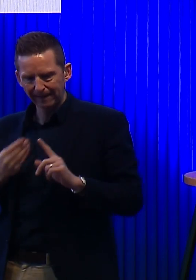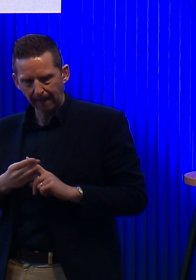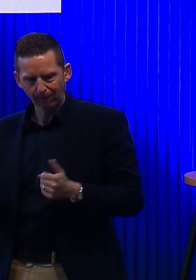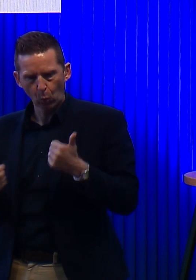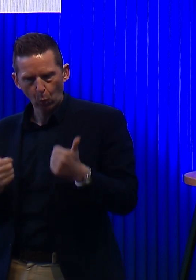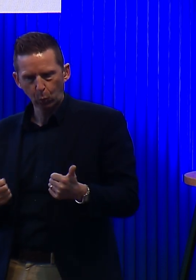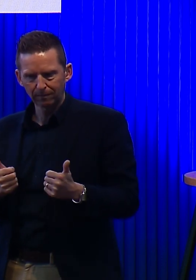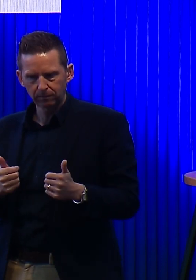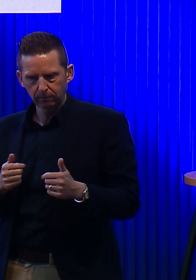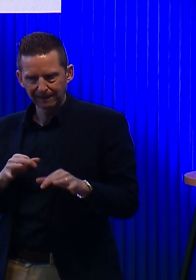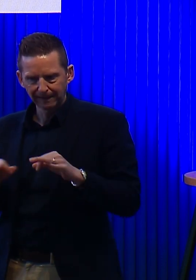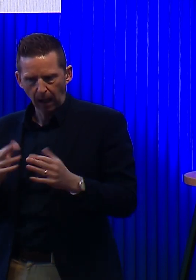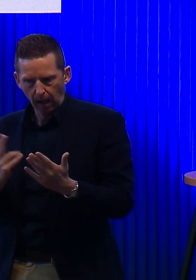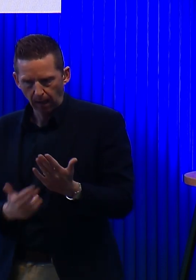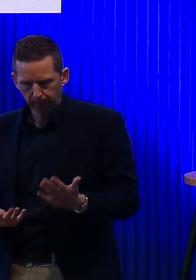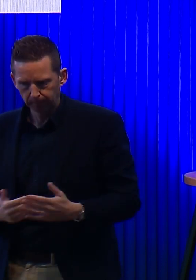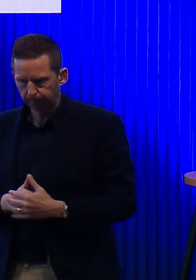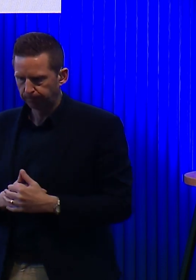design.